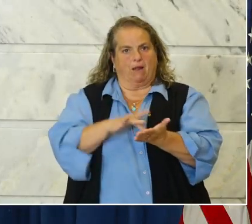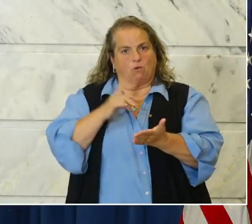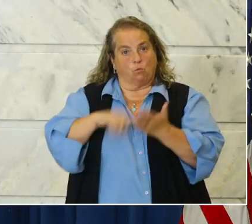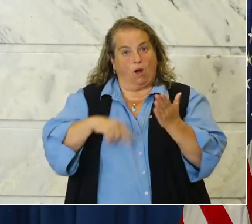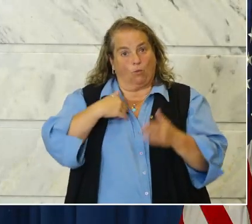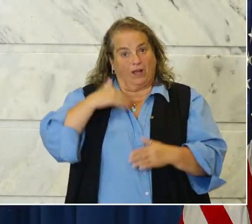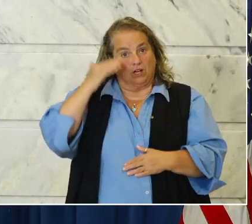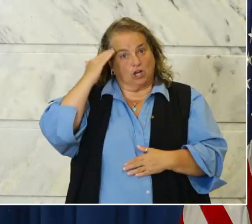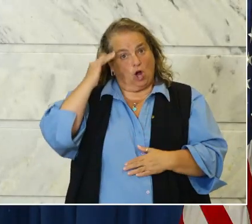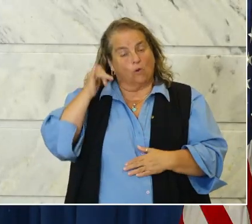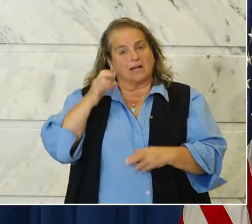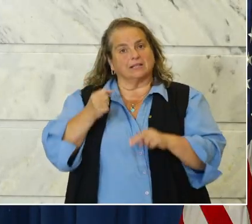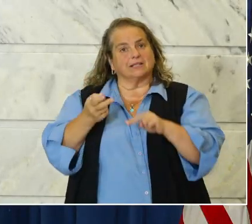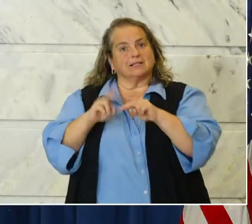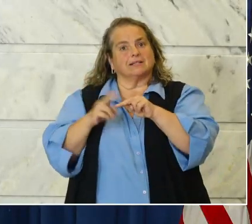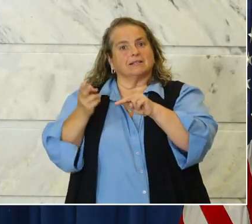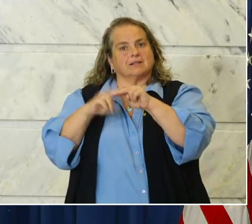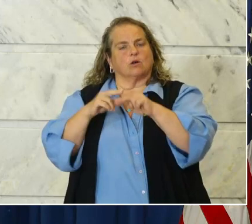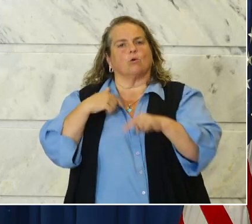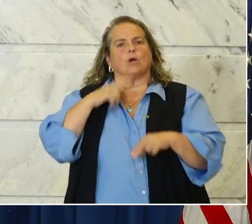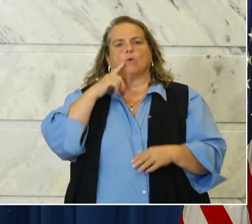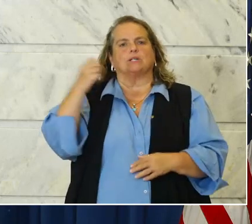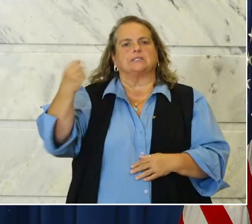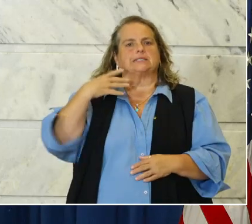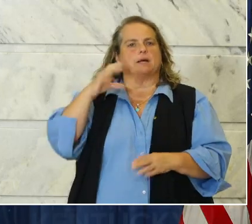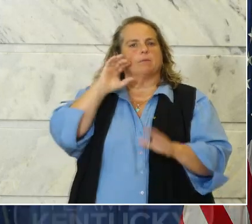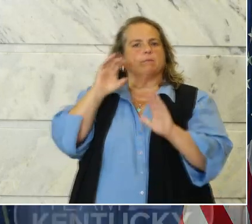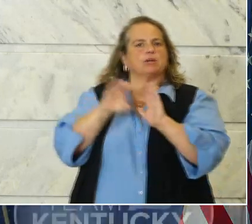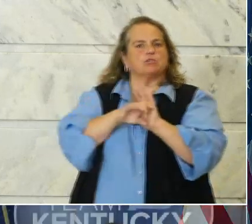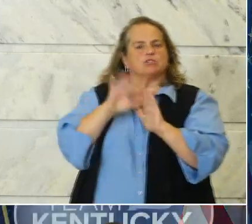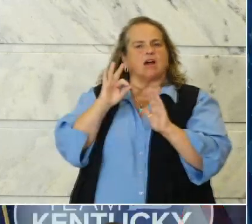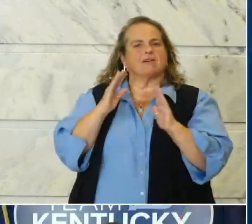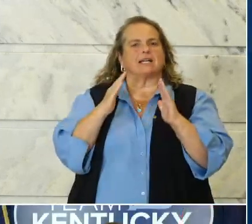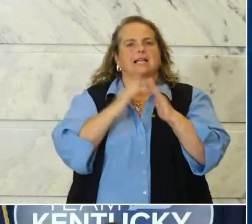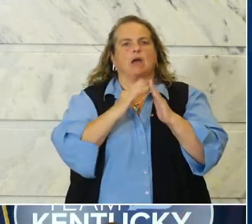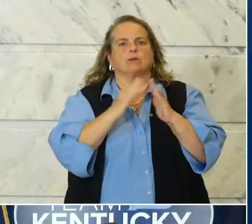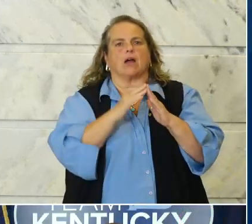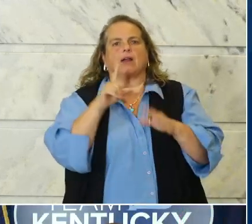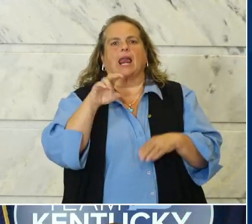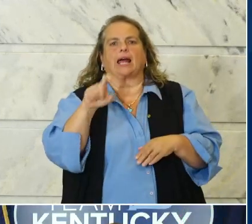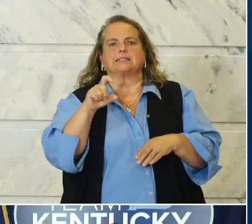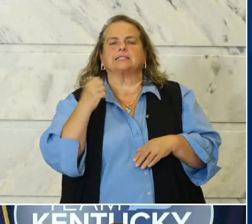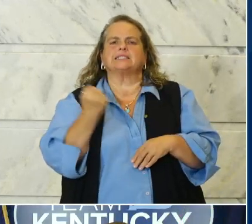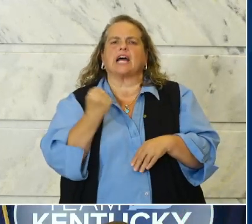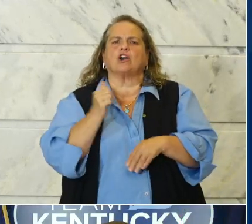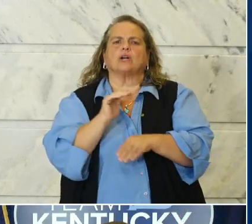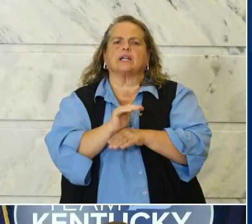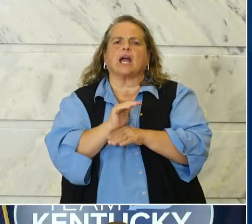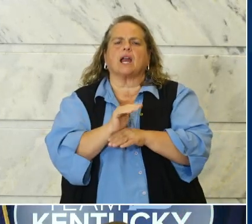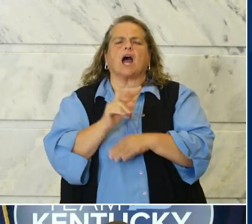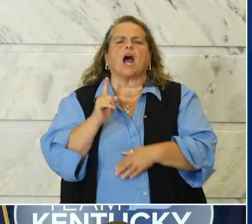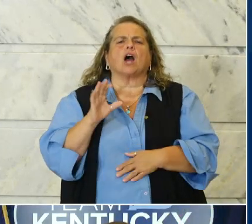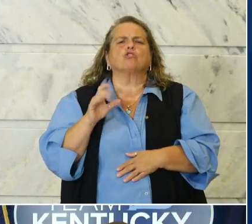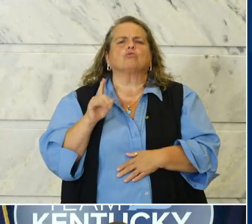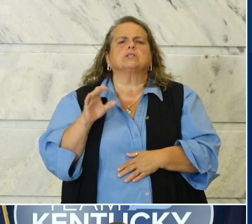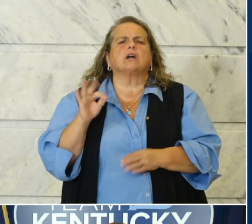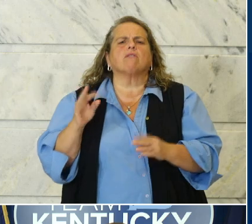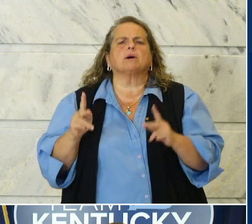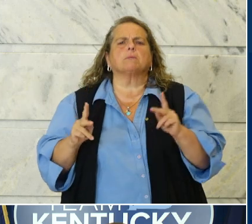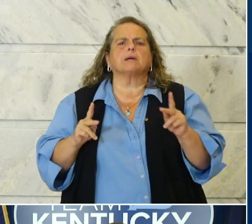escalation. We were sent some pictures from downtown Lexington from Saturday night. Hundreds of